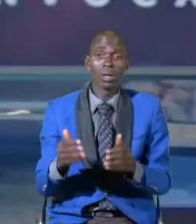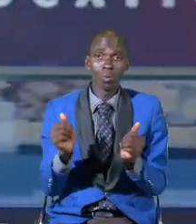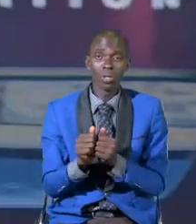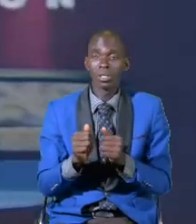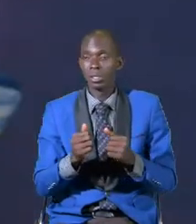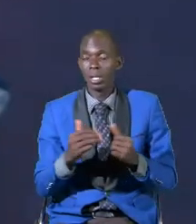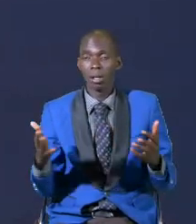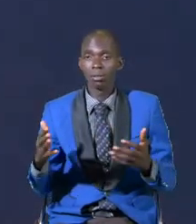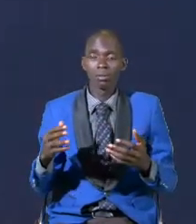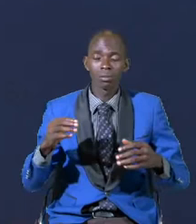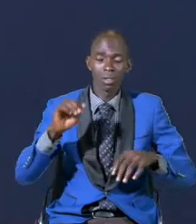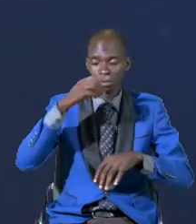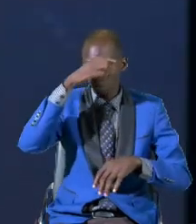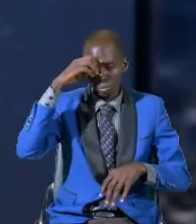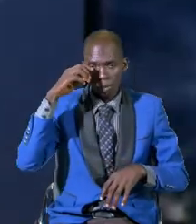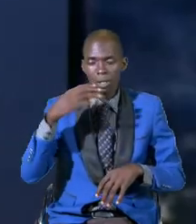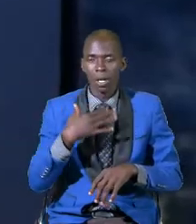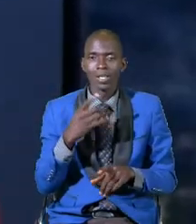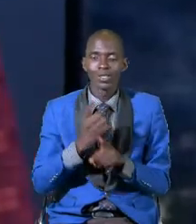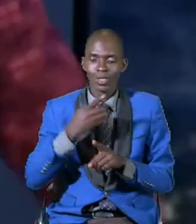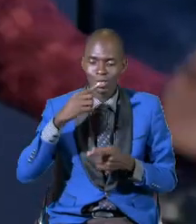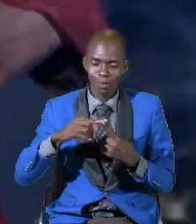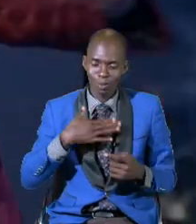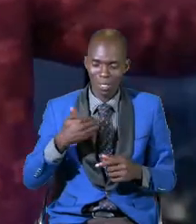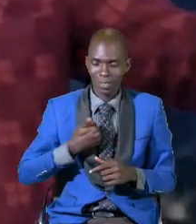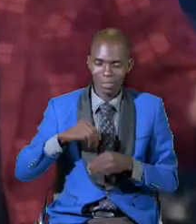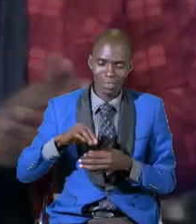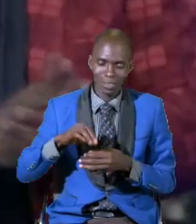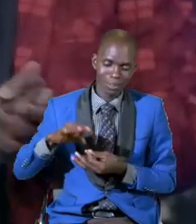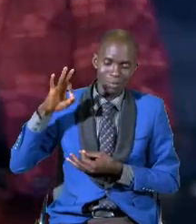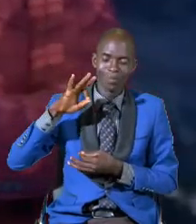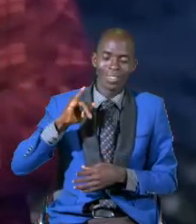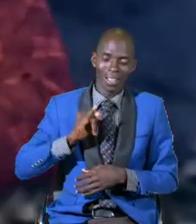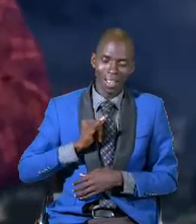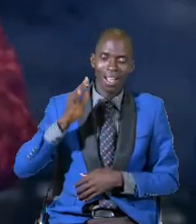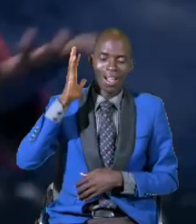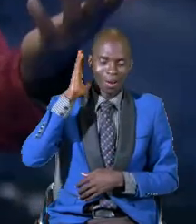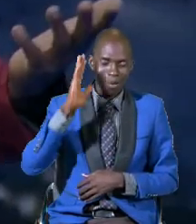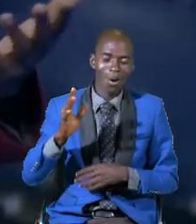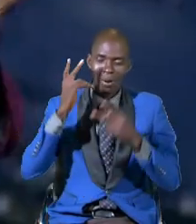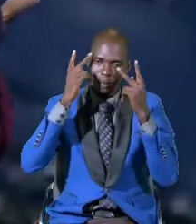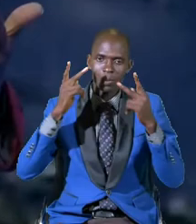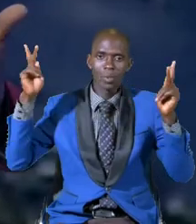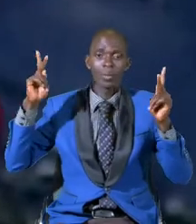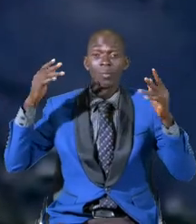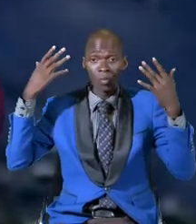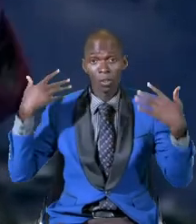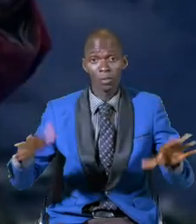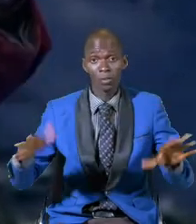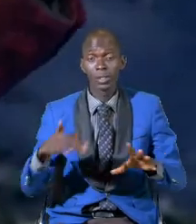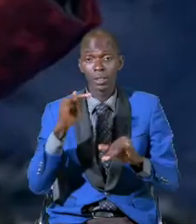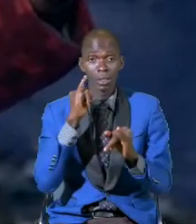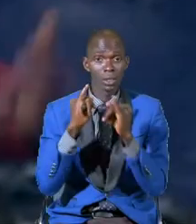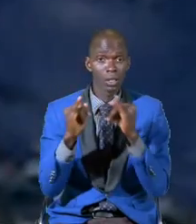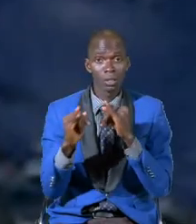to myself, I will prosper. I finish that interview and I say goodbye like somebody,